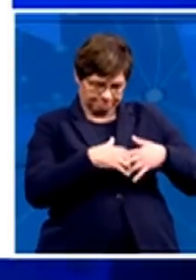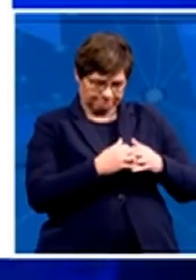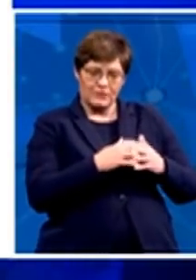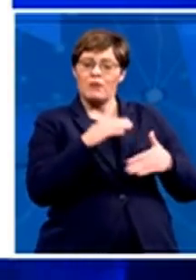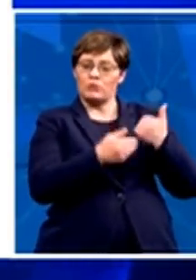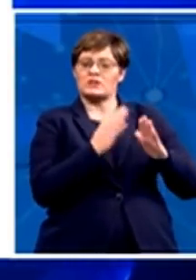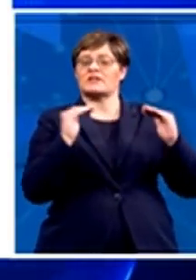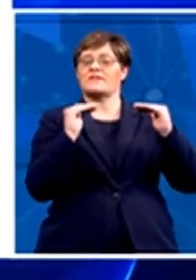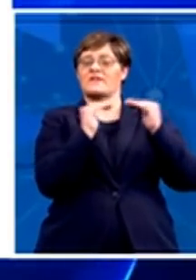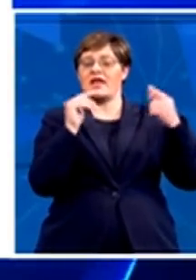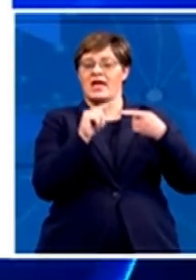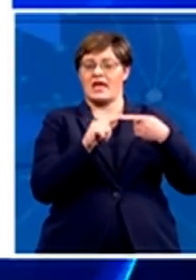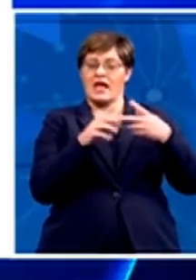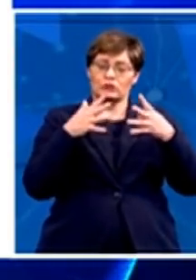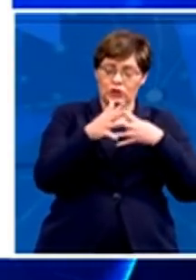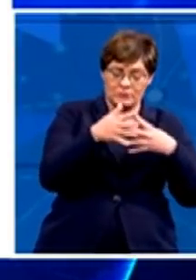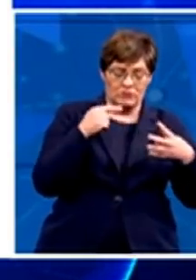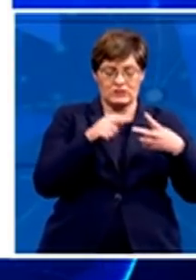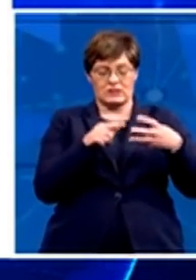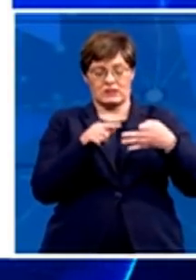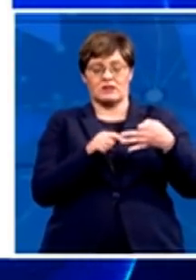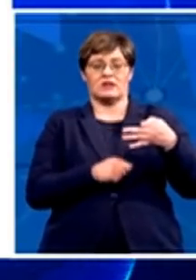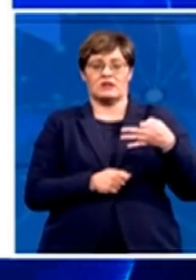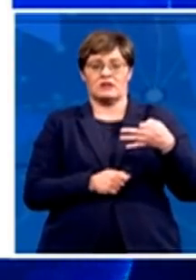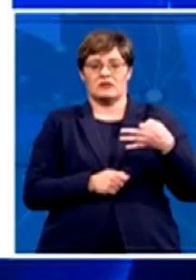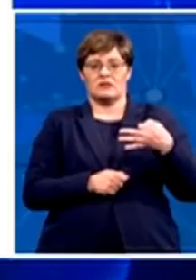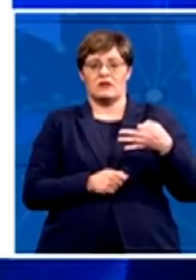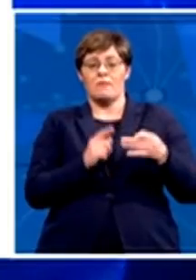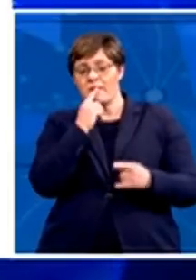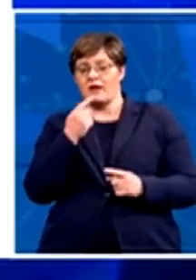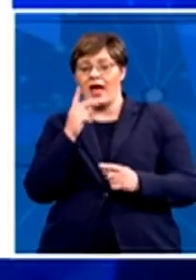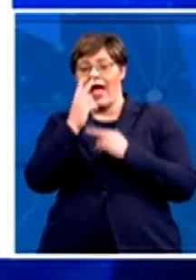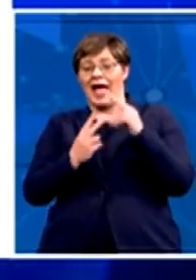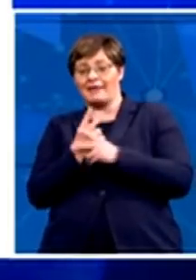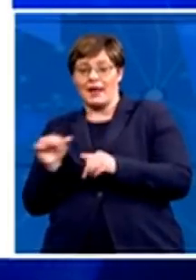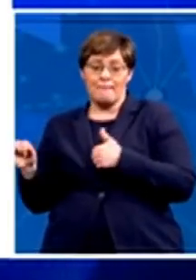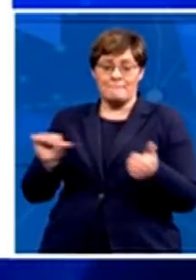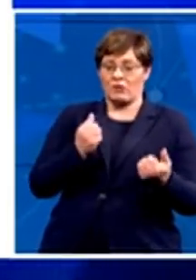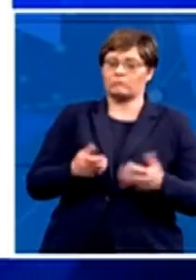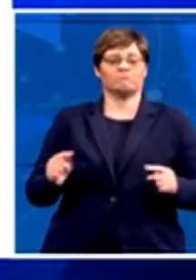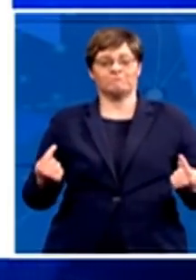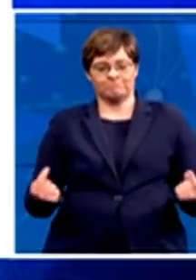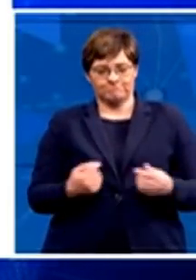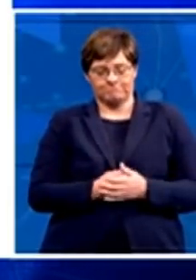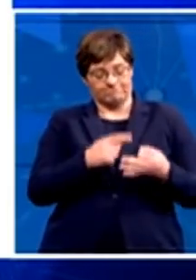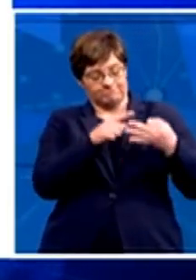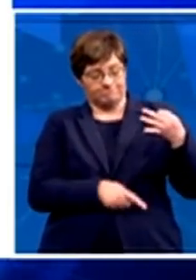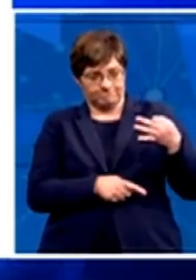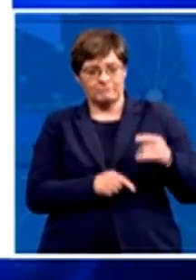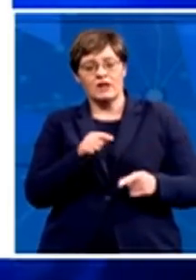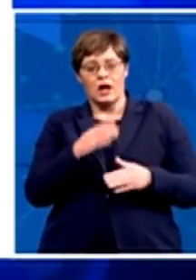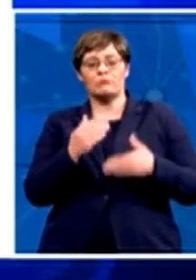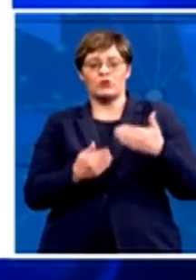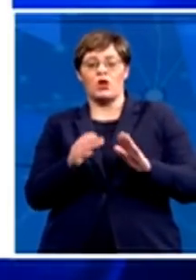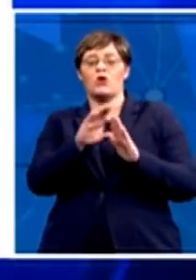it's beyond reproach. The first rule is that this process is a constitutional process.